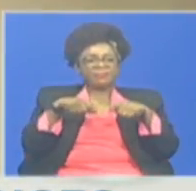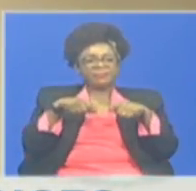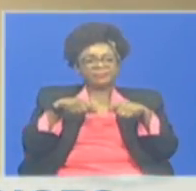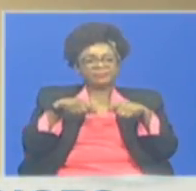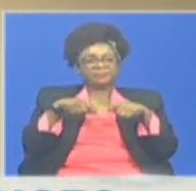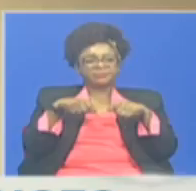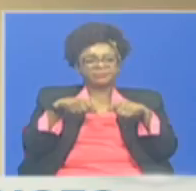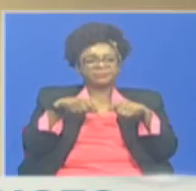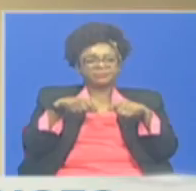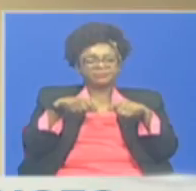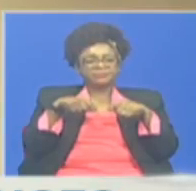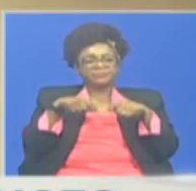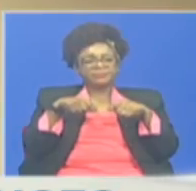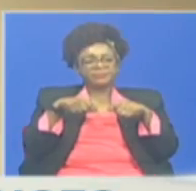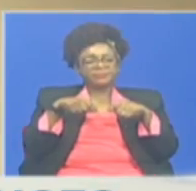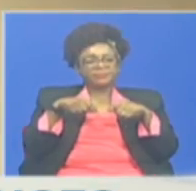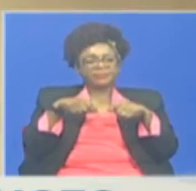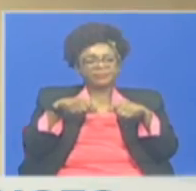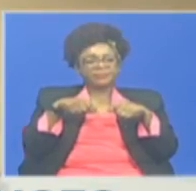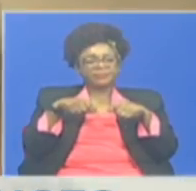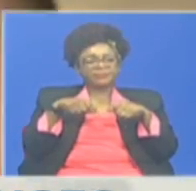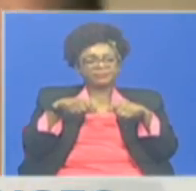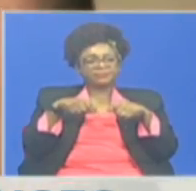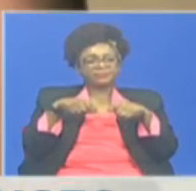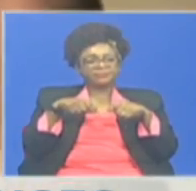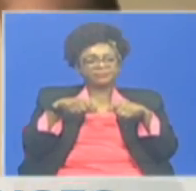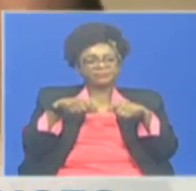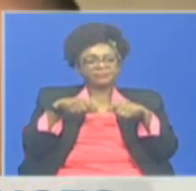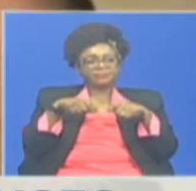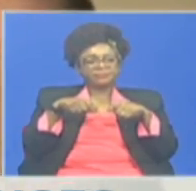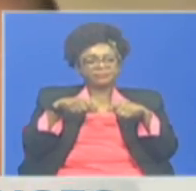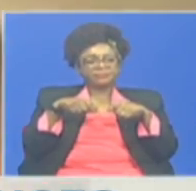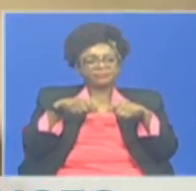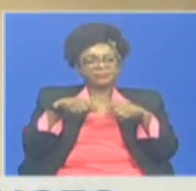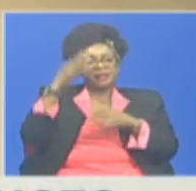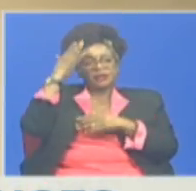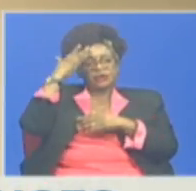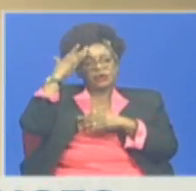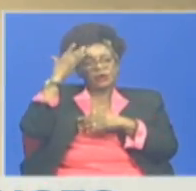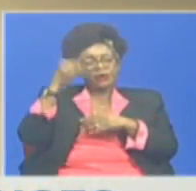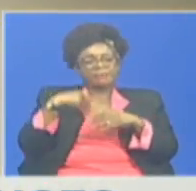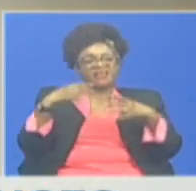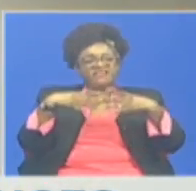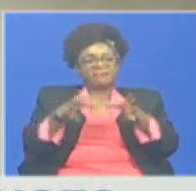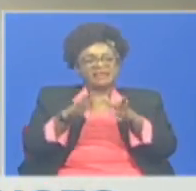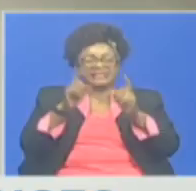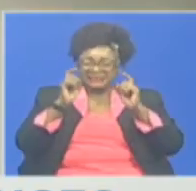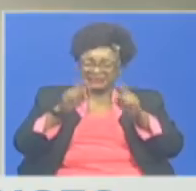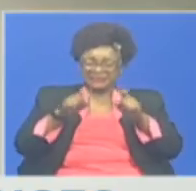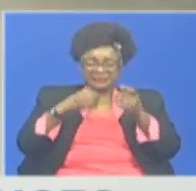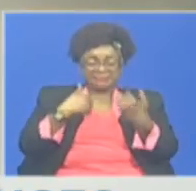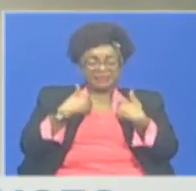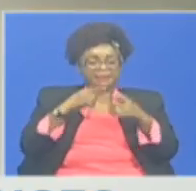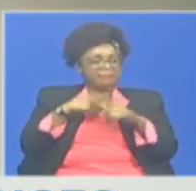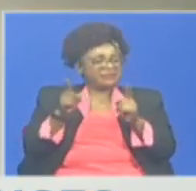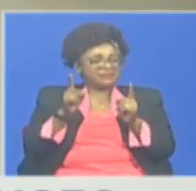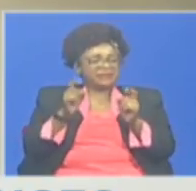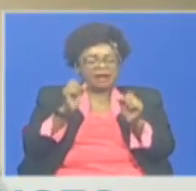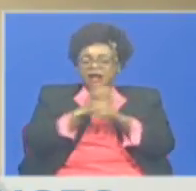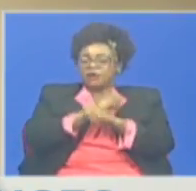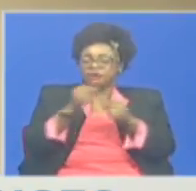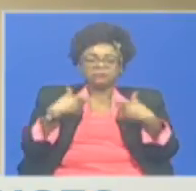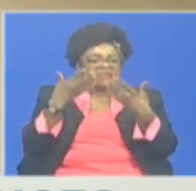Knowing that my family needs me and I can't really be there for them as I